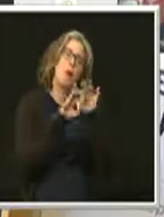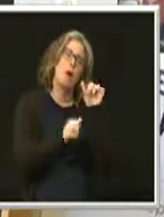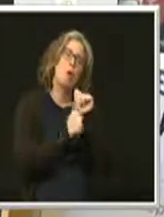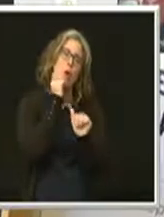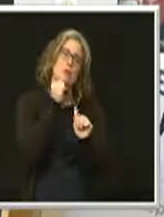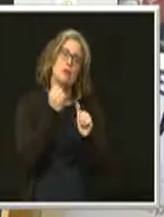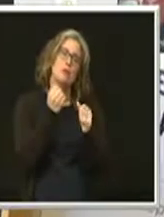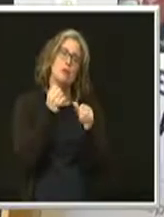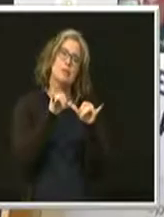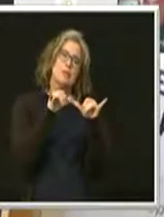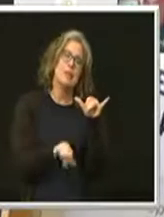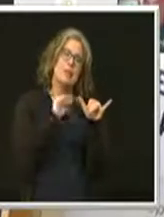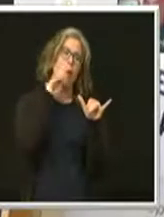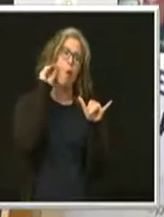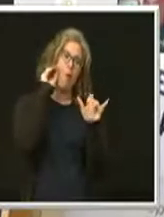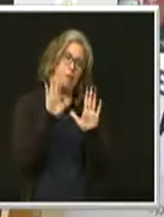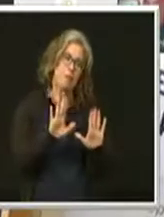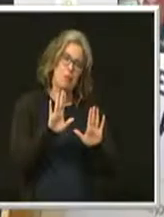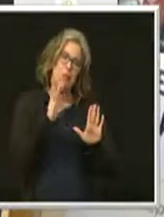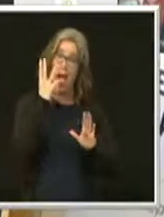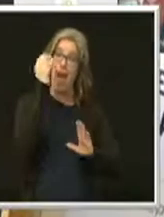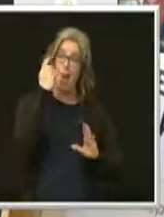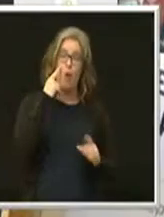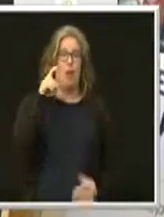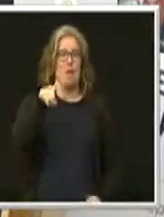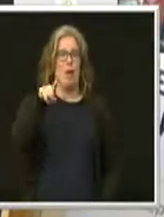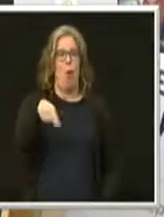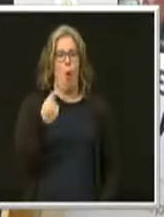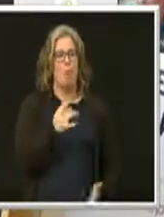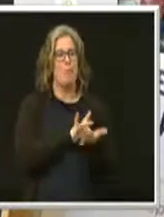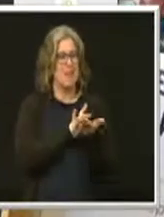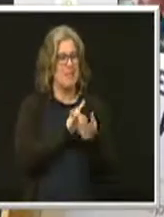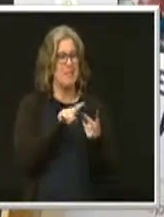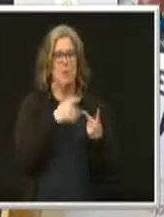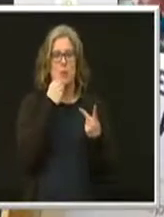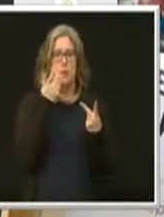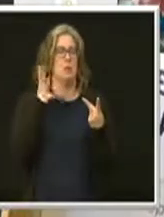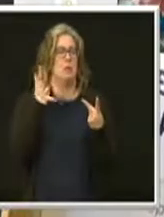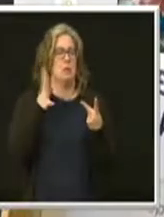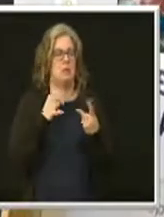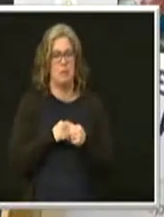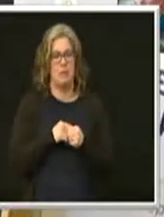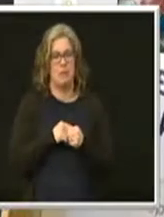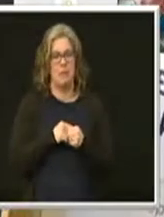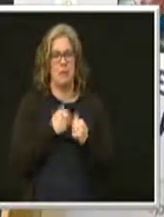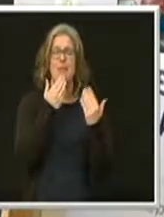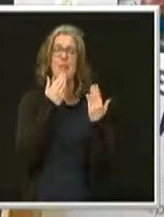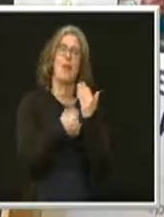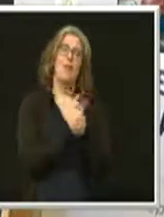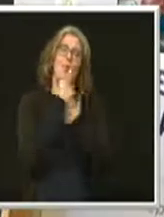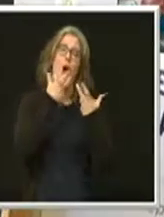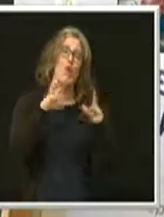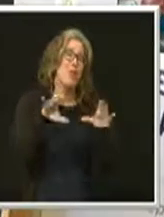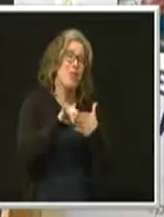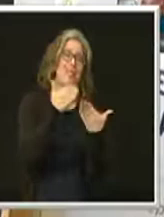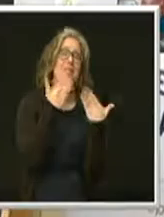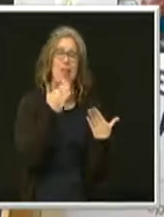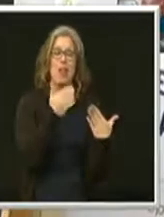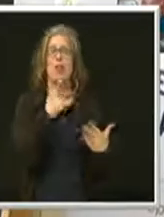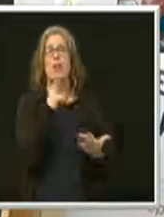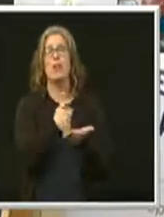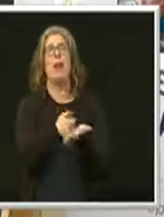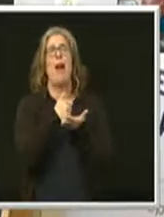continue to stay in our homes and only go out to get necessities like medicine and food. And so just want to shout out thank you to everyone that's already doing this. You're